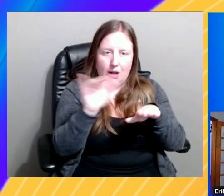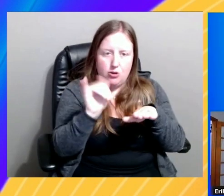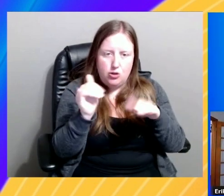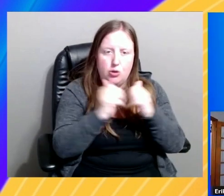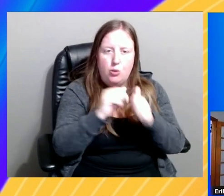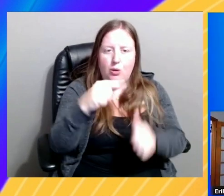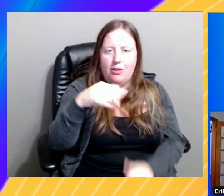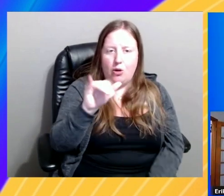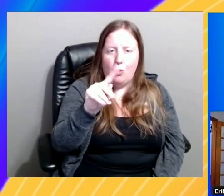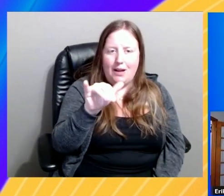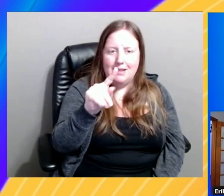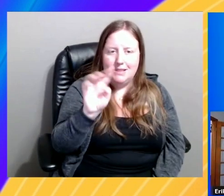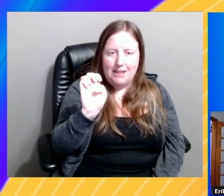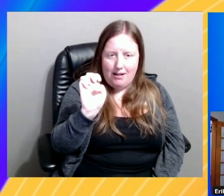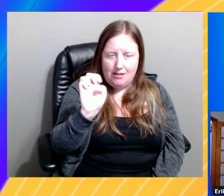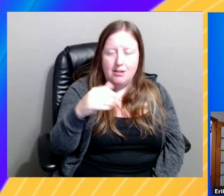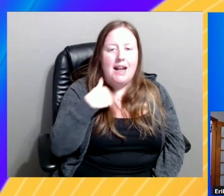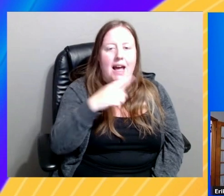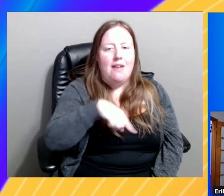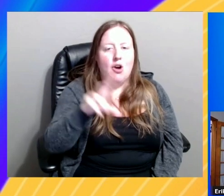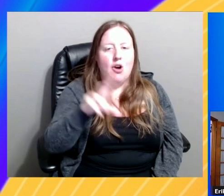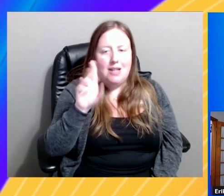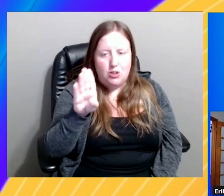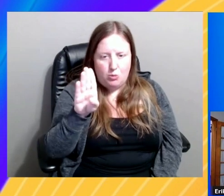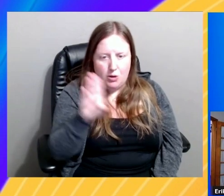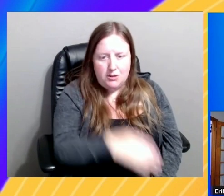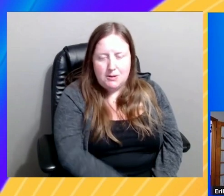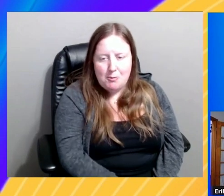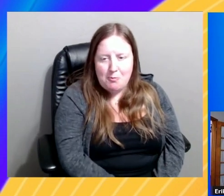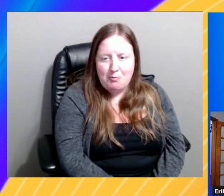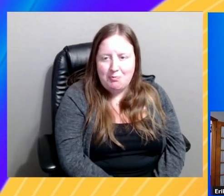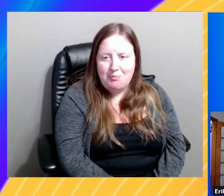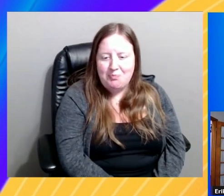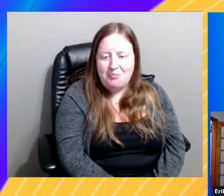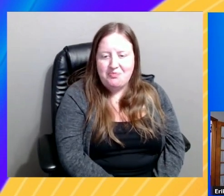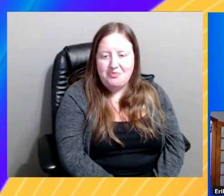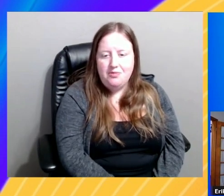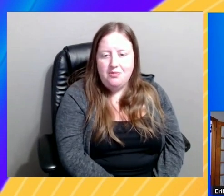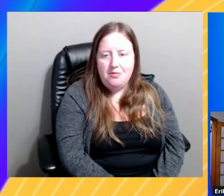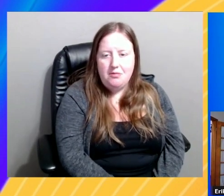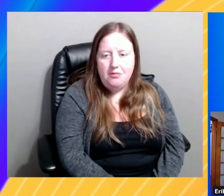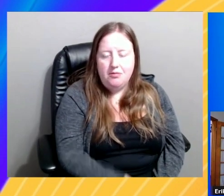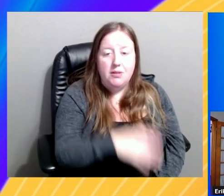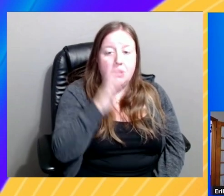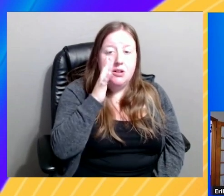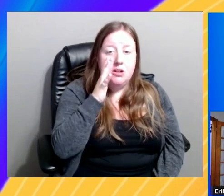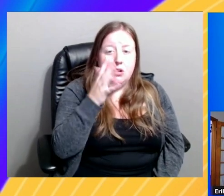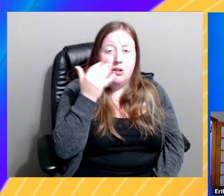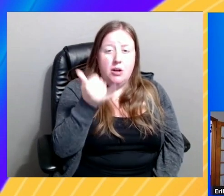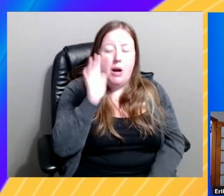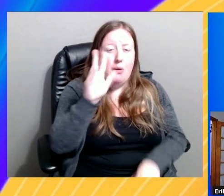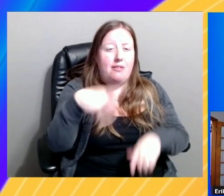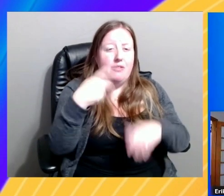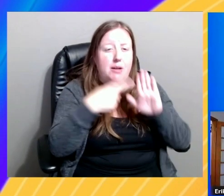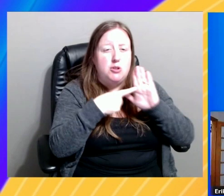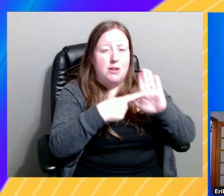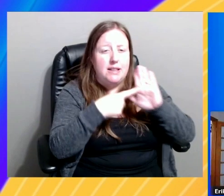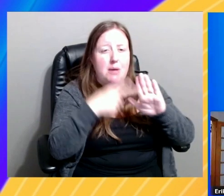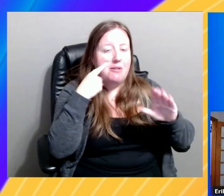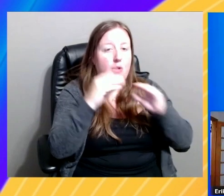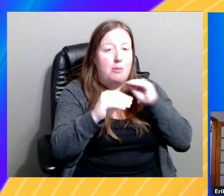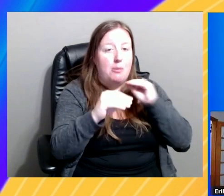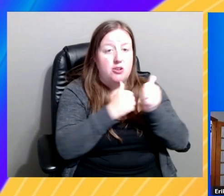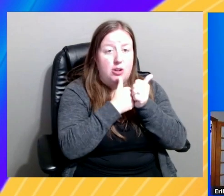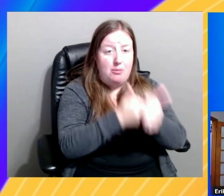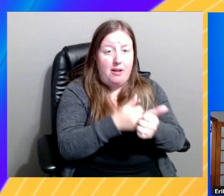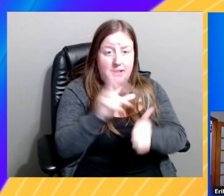up our dashboards. So I'll flip over into just an example, patch compliance dashboard that I